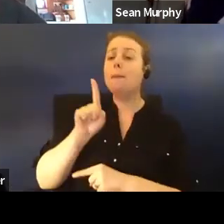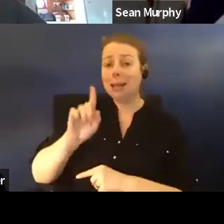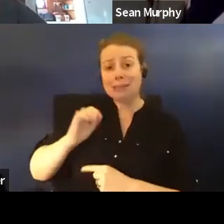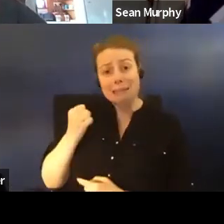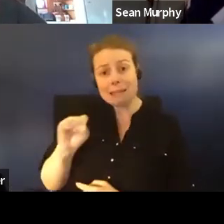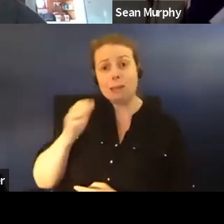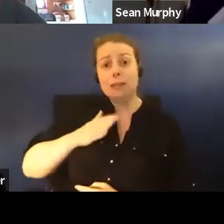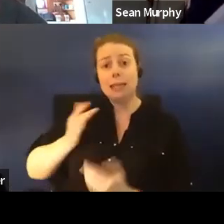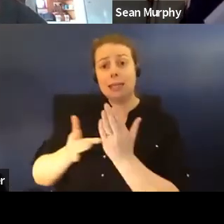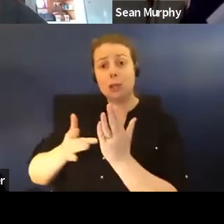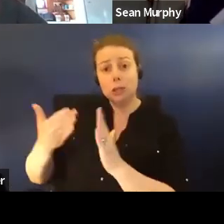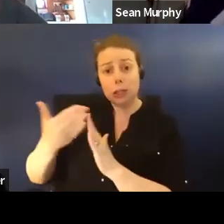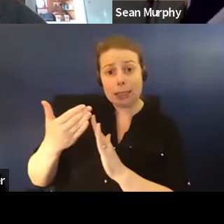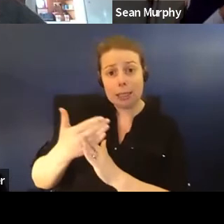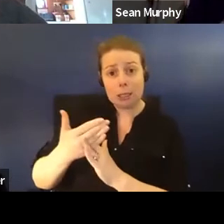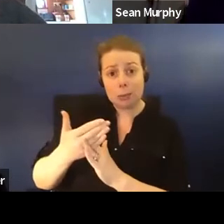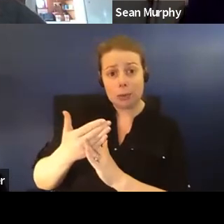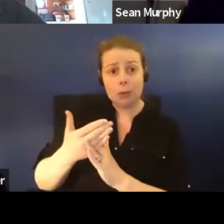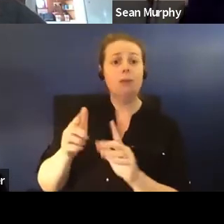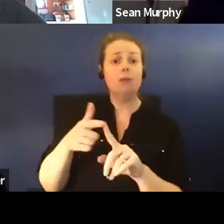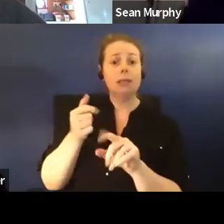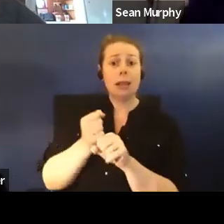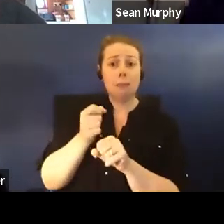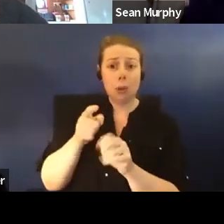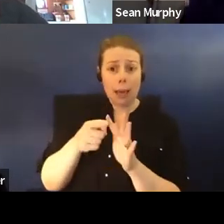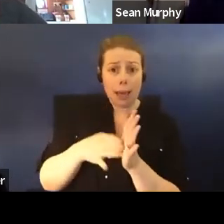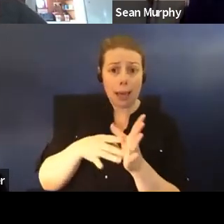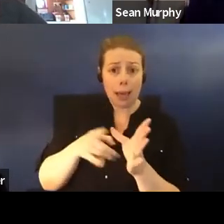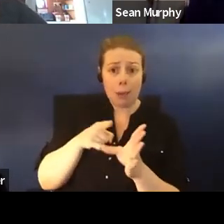the observation, Emma, that sometimes older people may not...